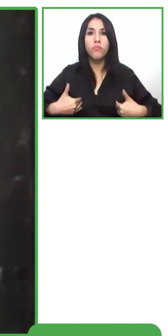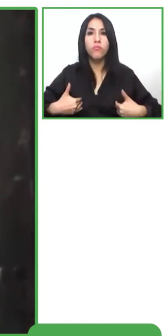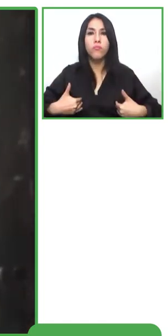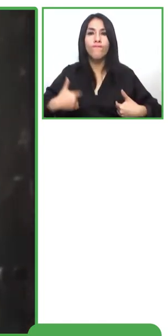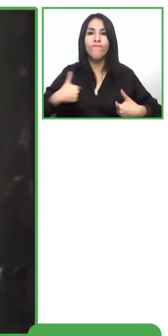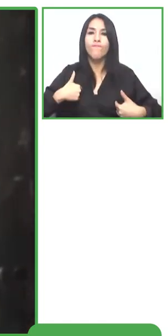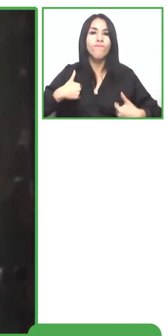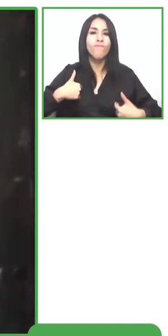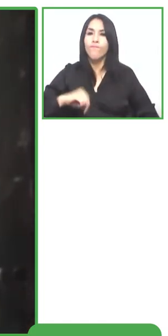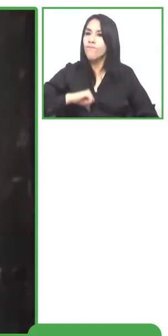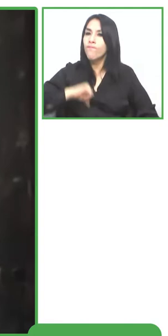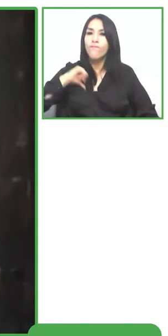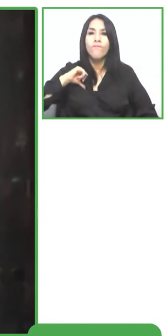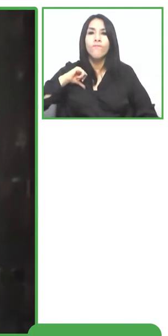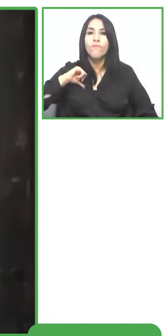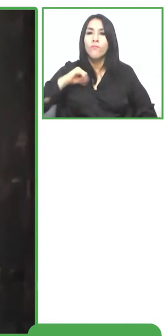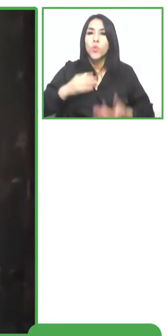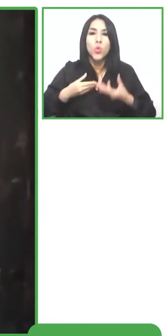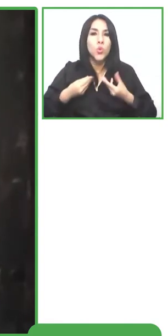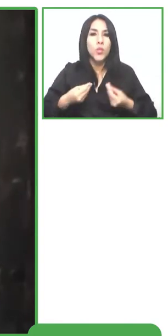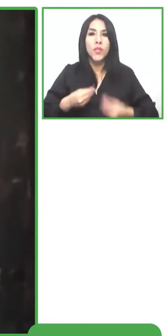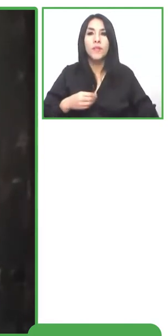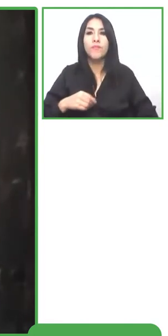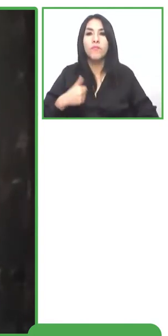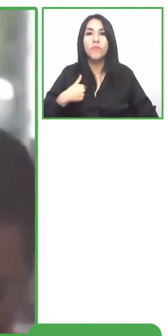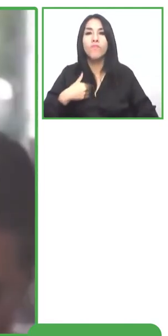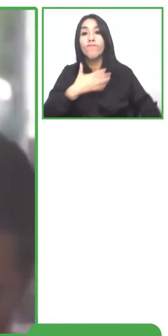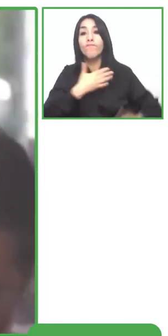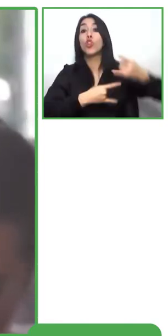There's nothing